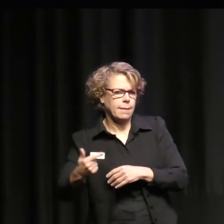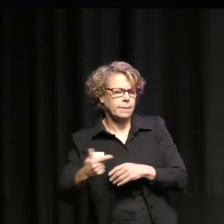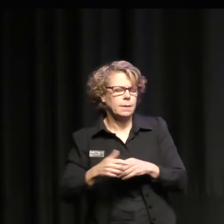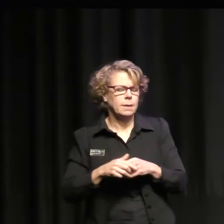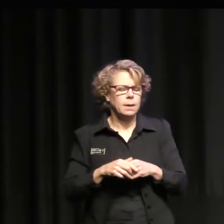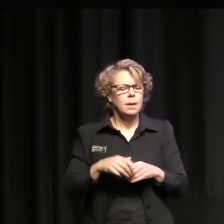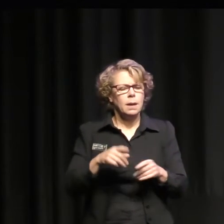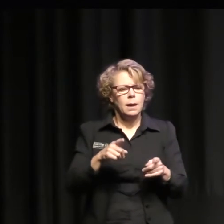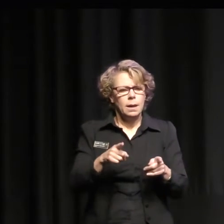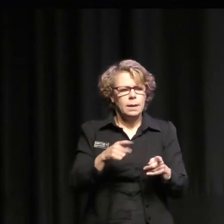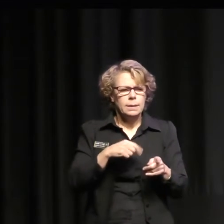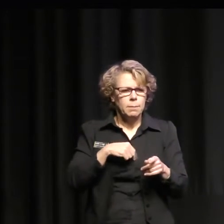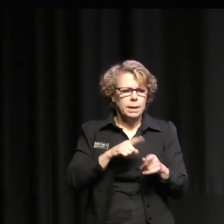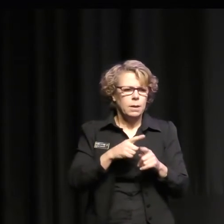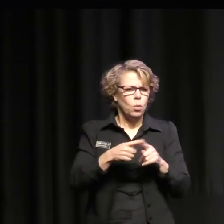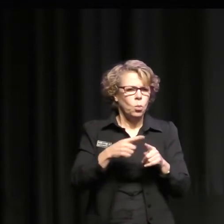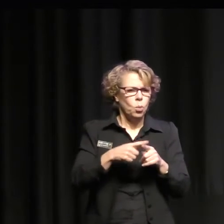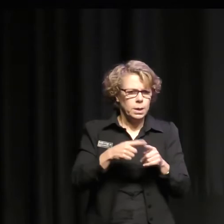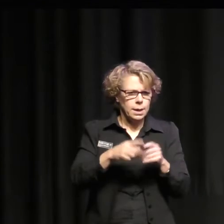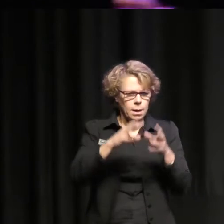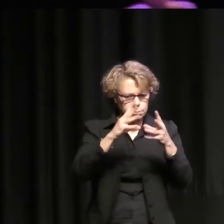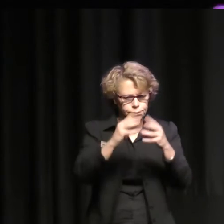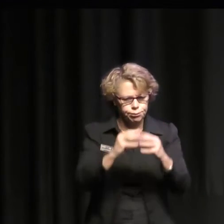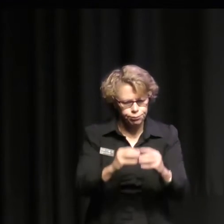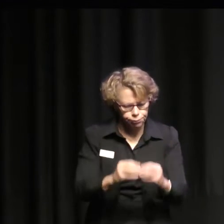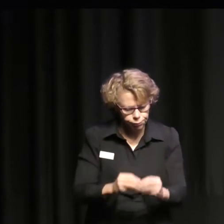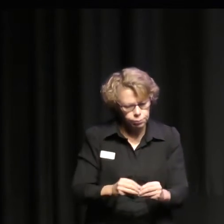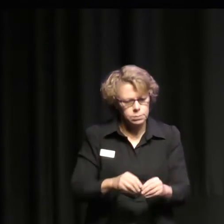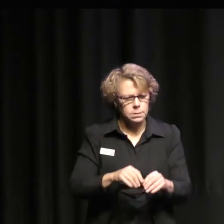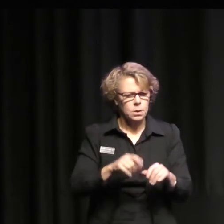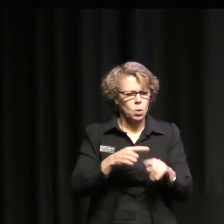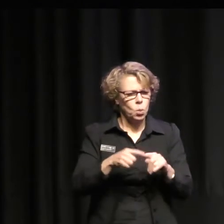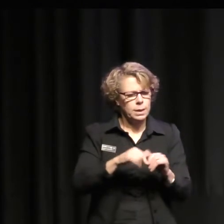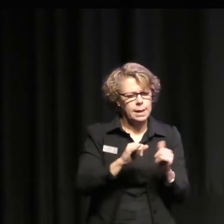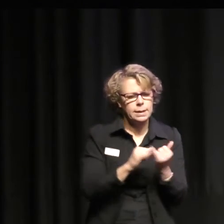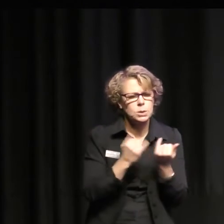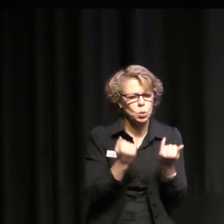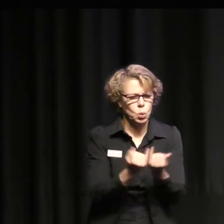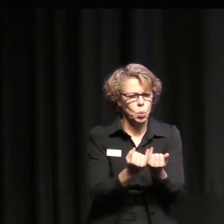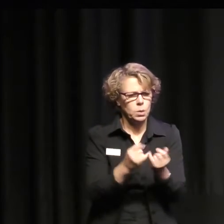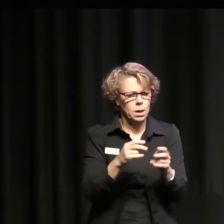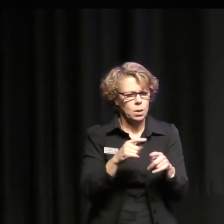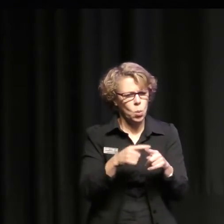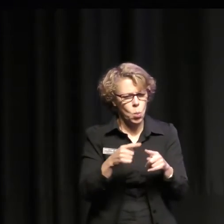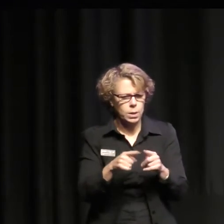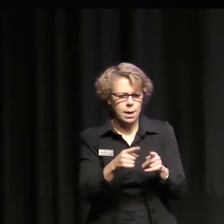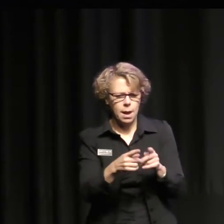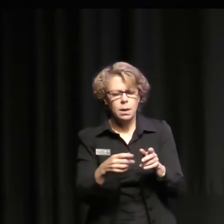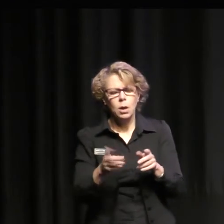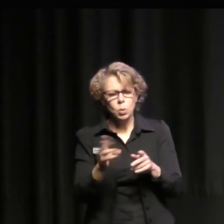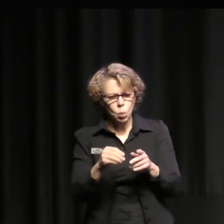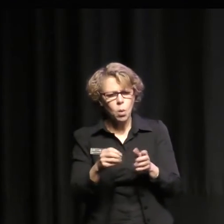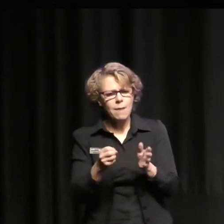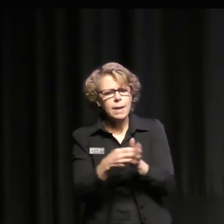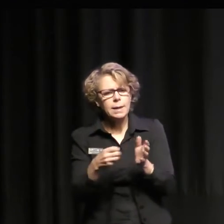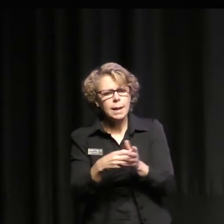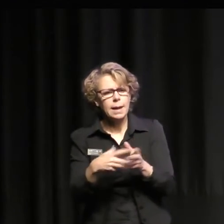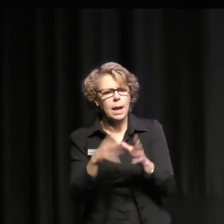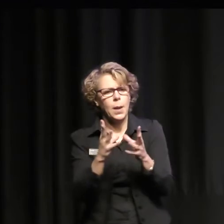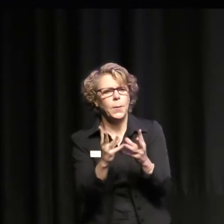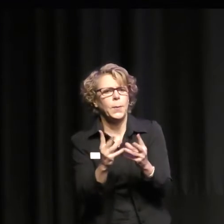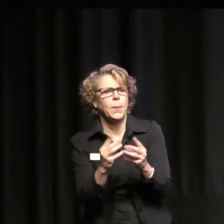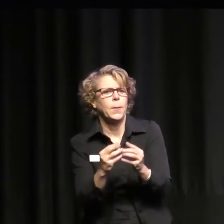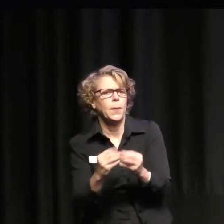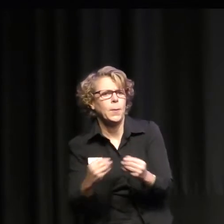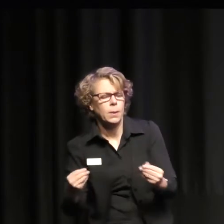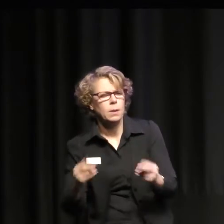those institutions, you strip the zone of values. And